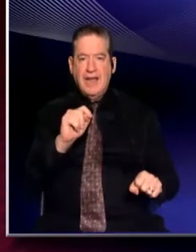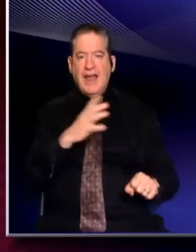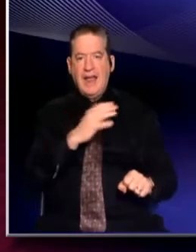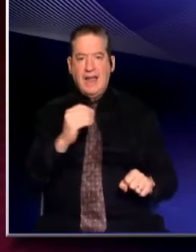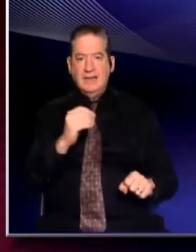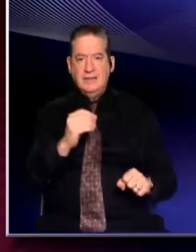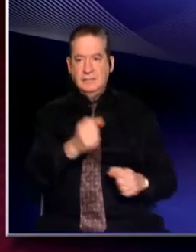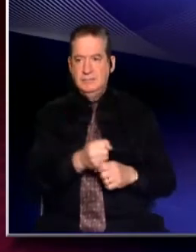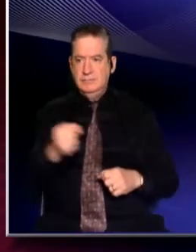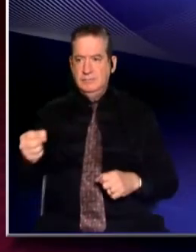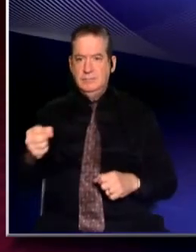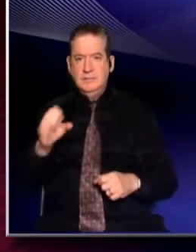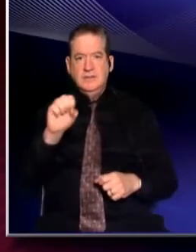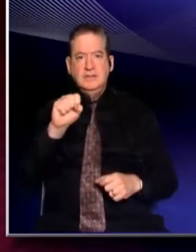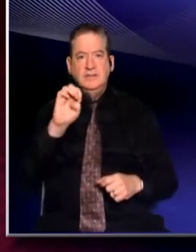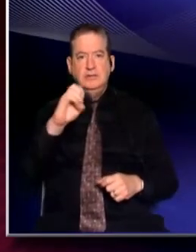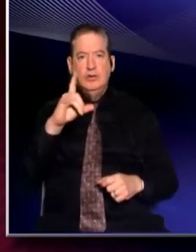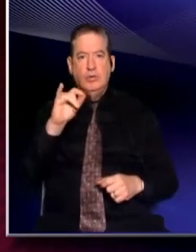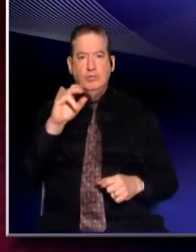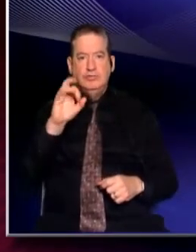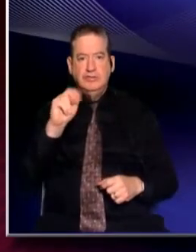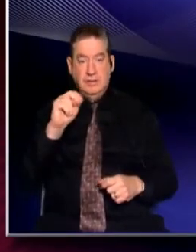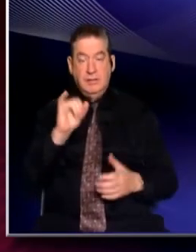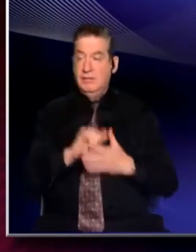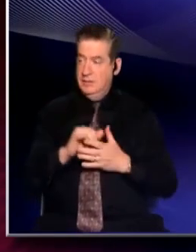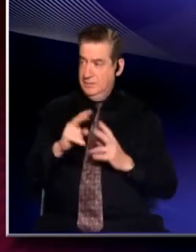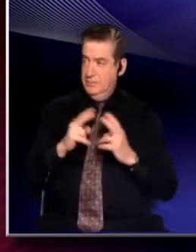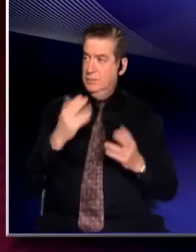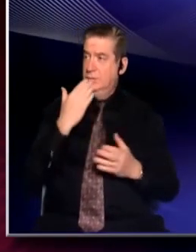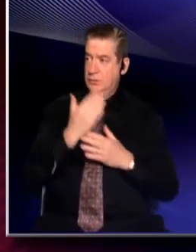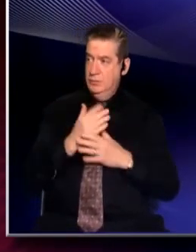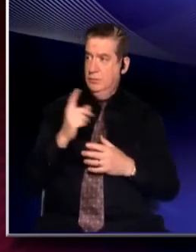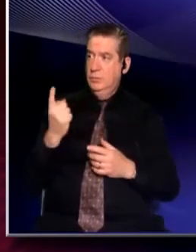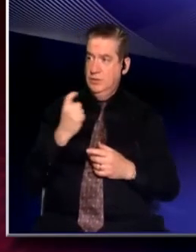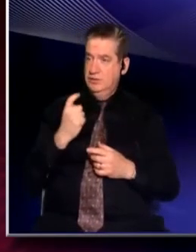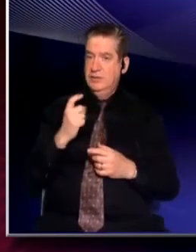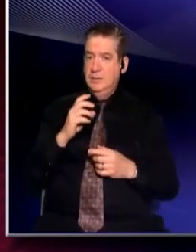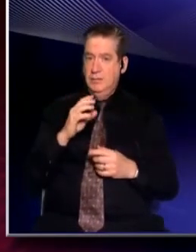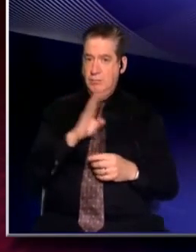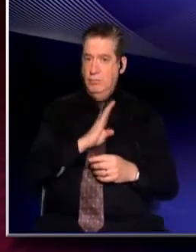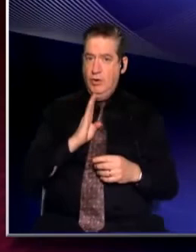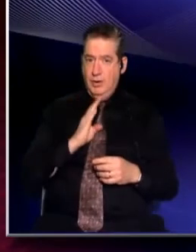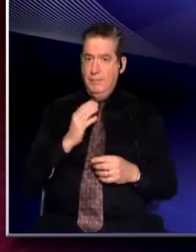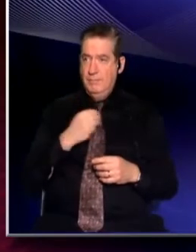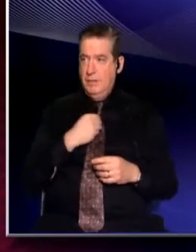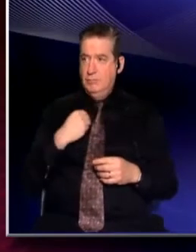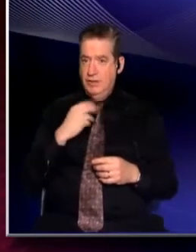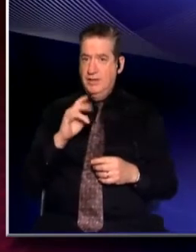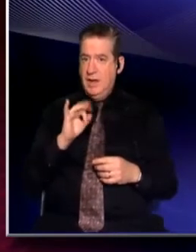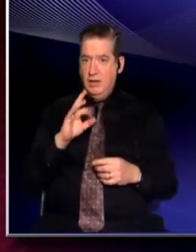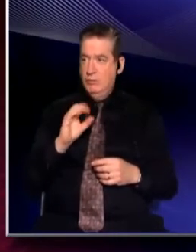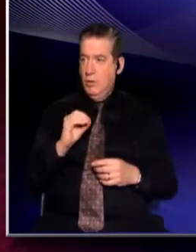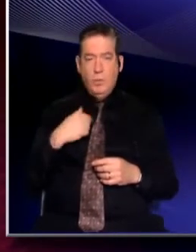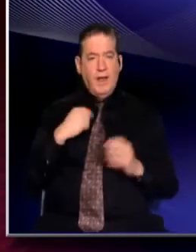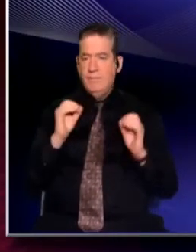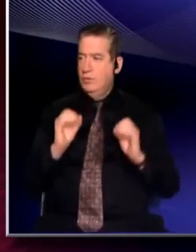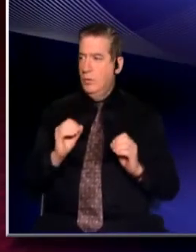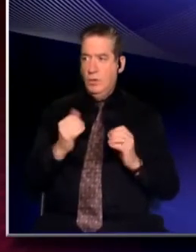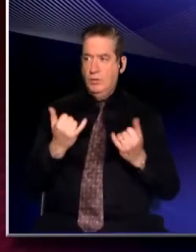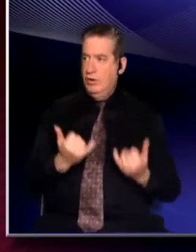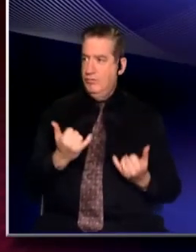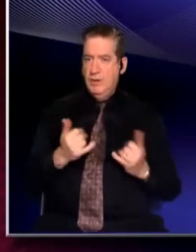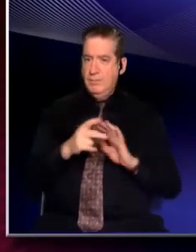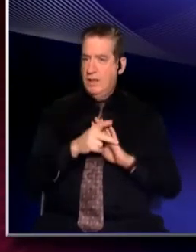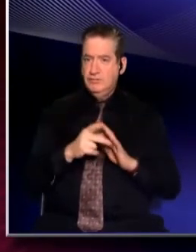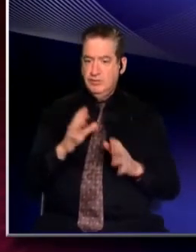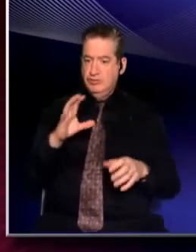Yes, that's a very good question, Board Member Nigro. As of right now, we have no current policy regarding restraint and